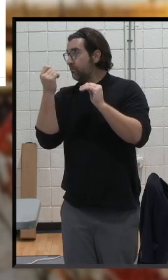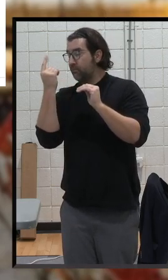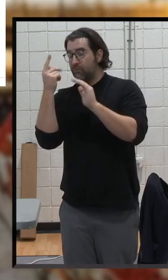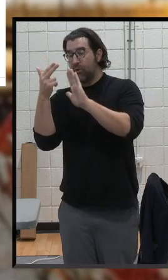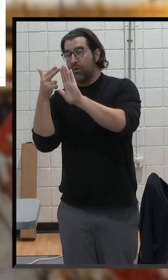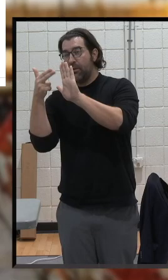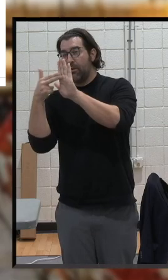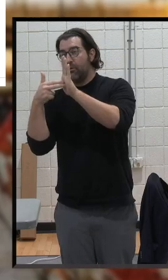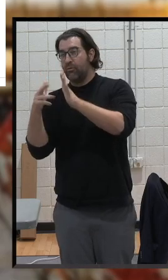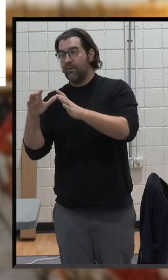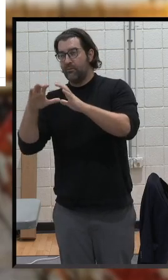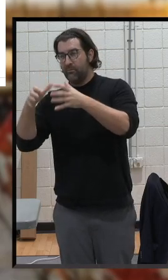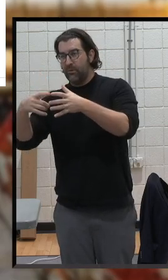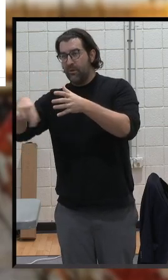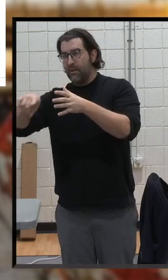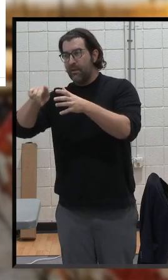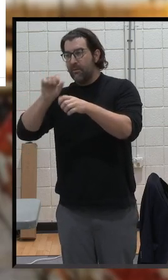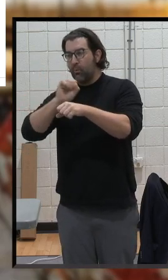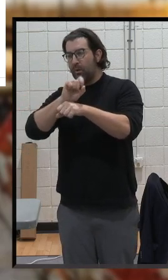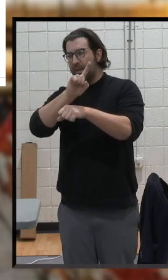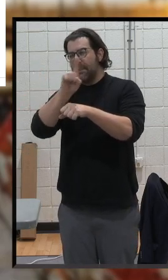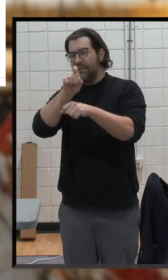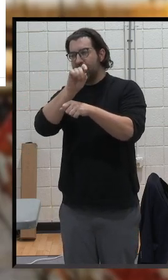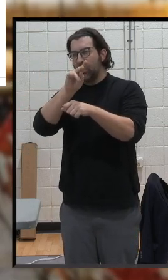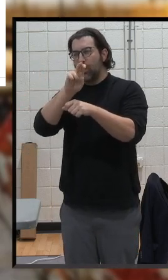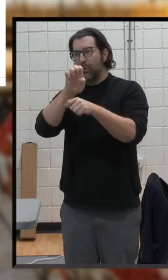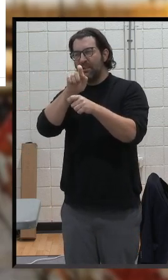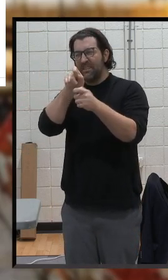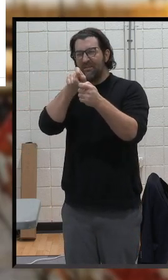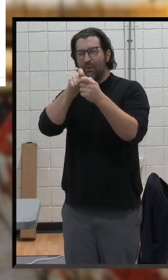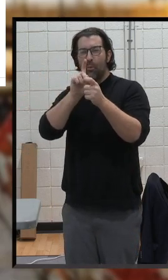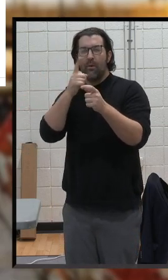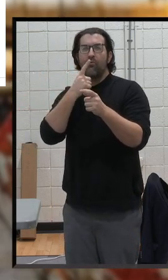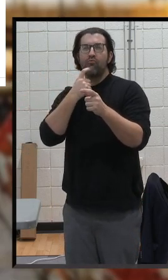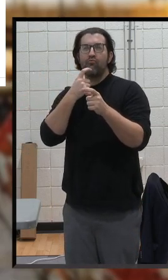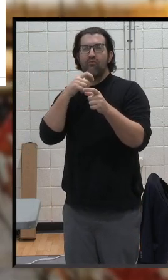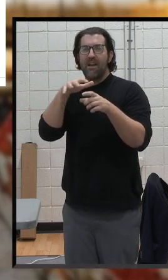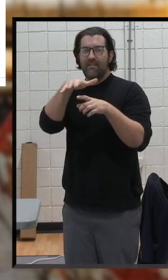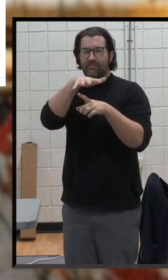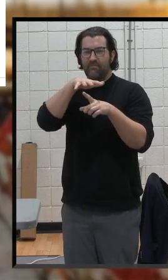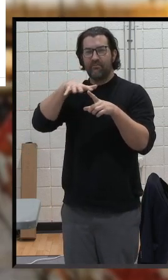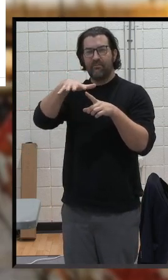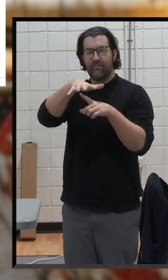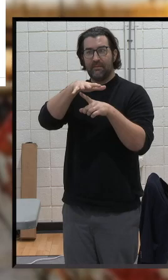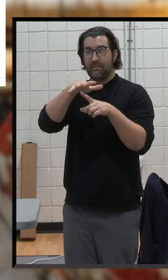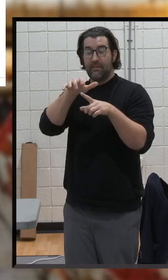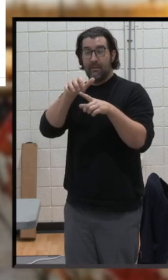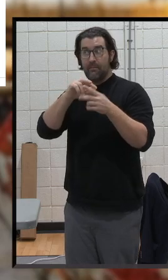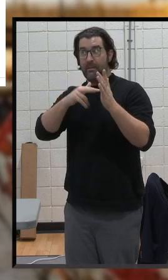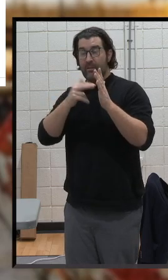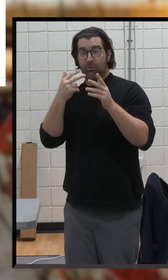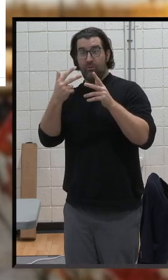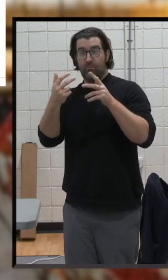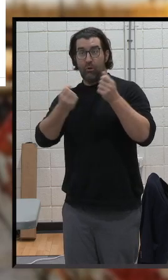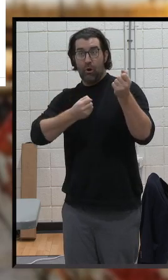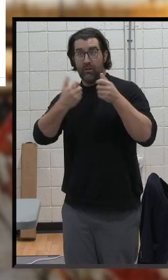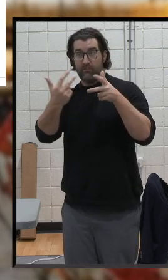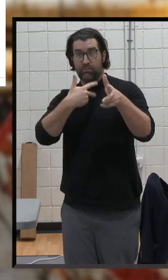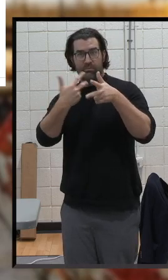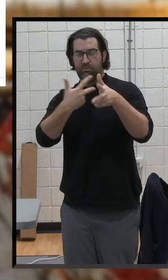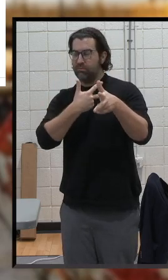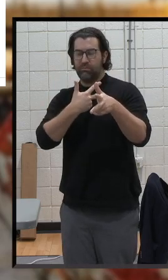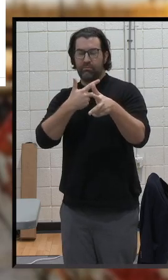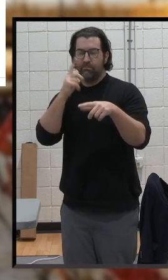be working in the zone in red, which will prevent any other vehicles from using